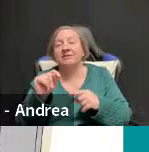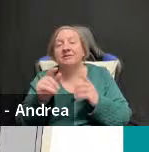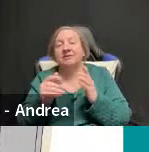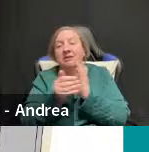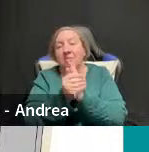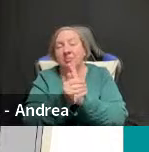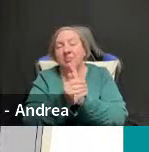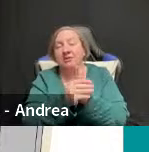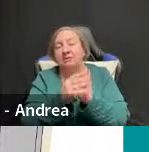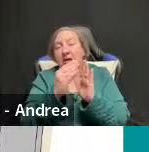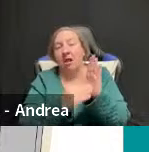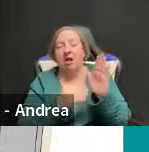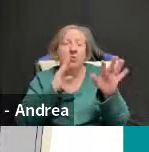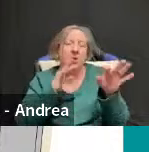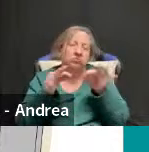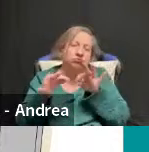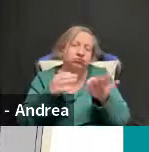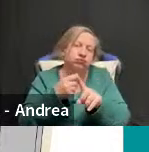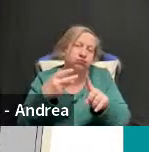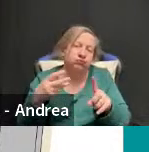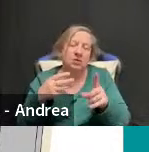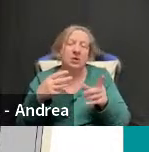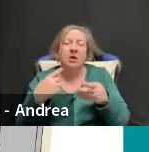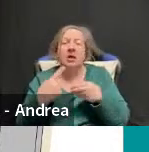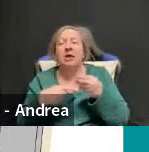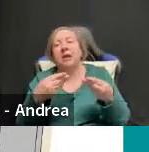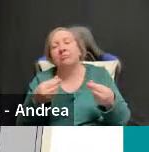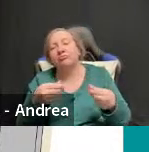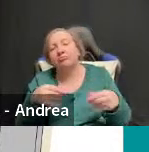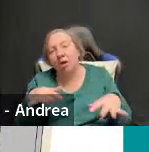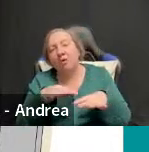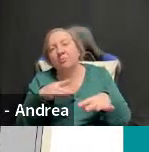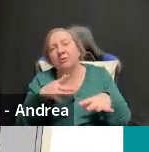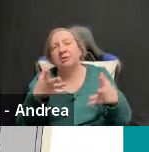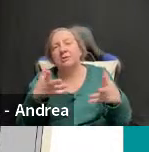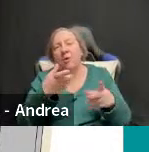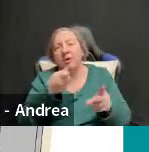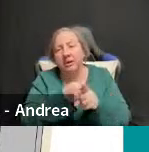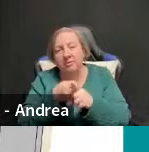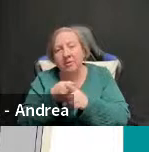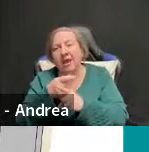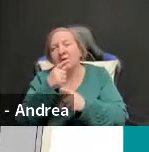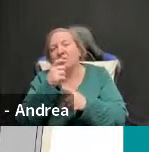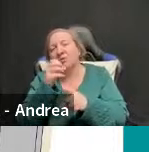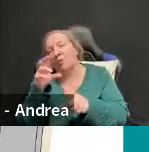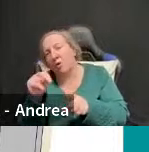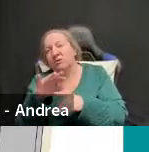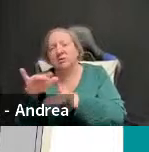go into a lot more detail on potential property impacts.